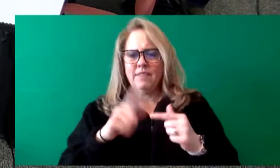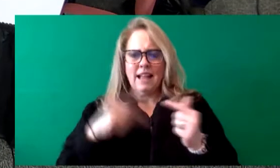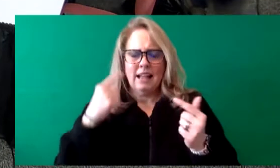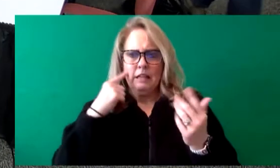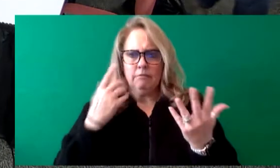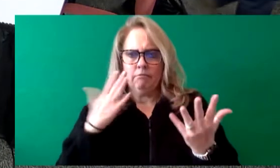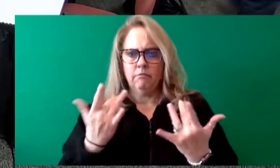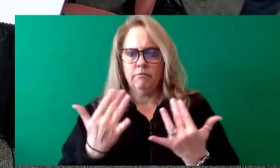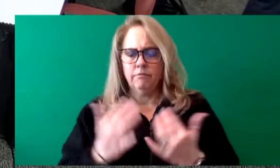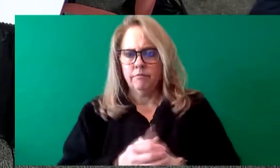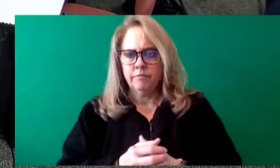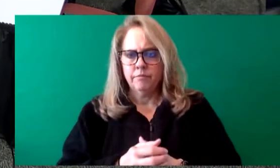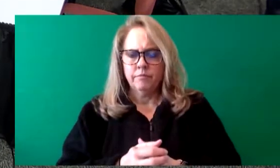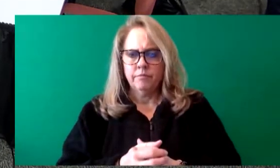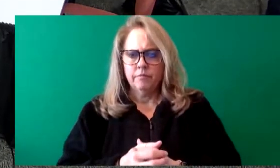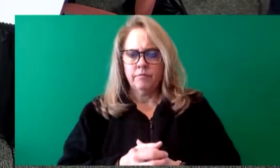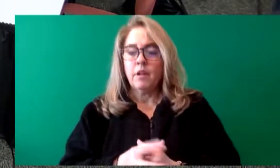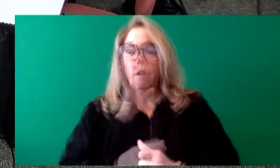Indiana.